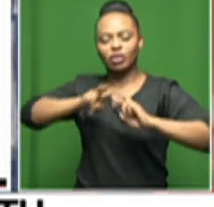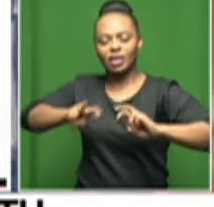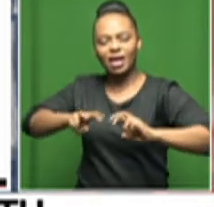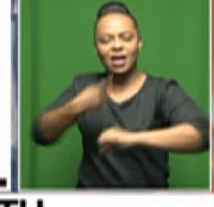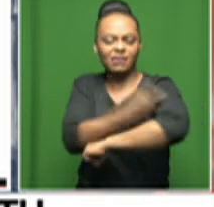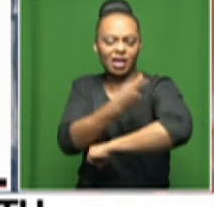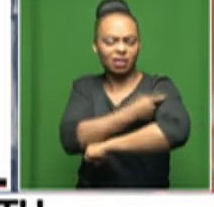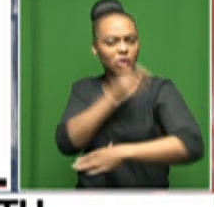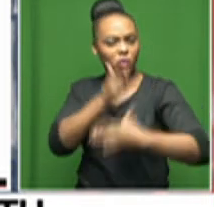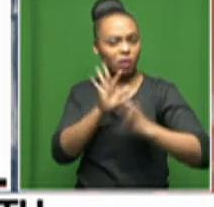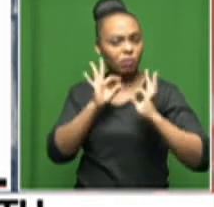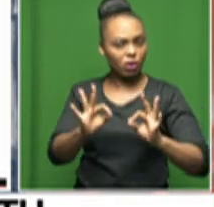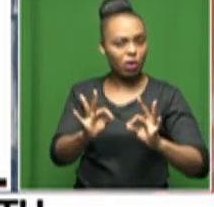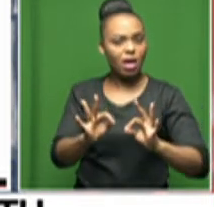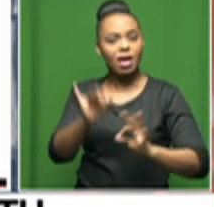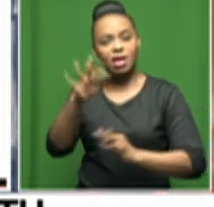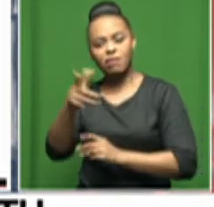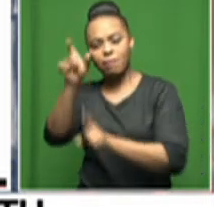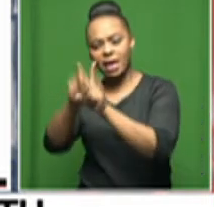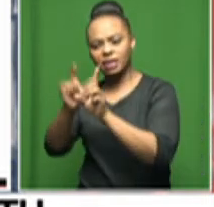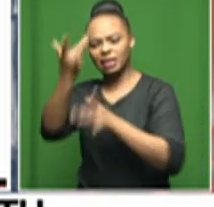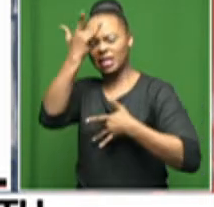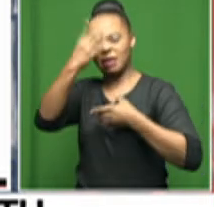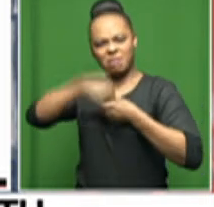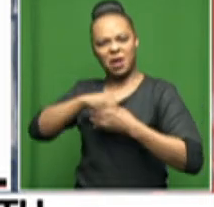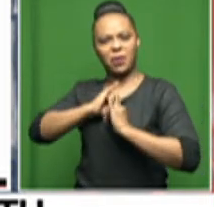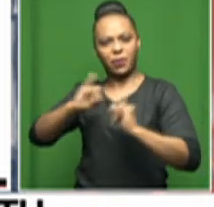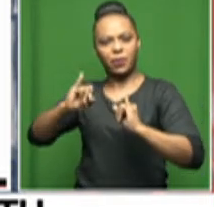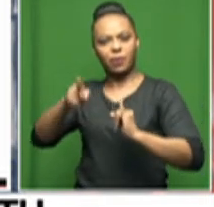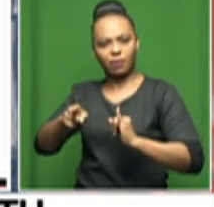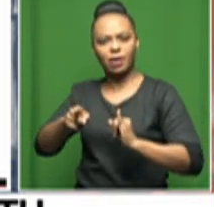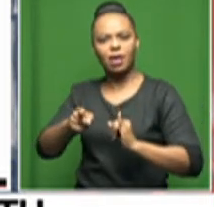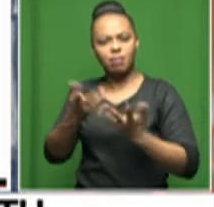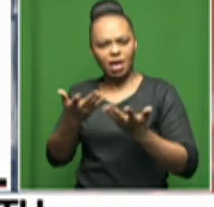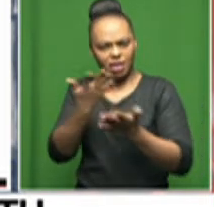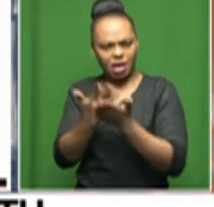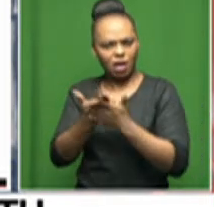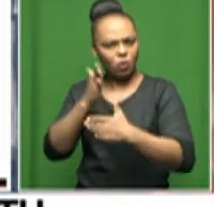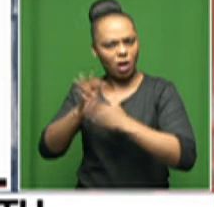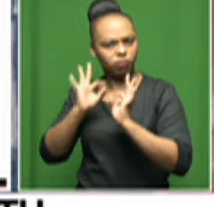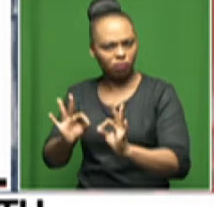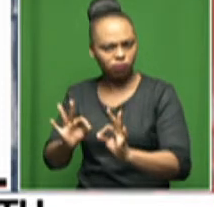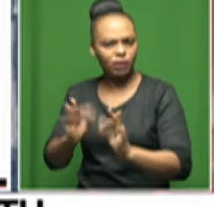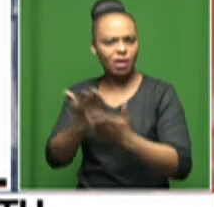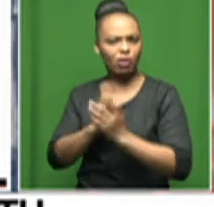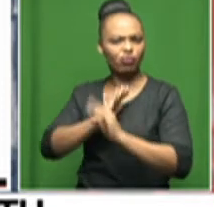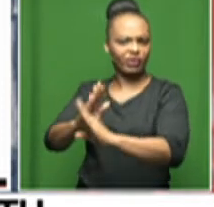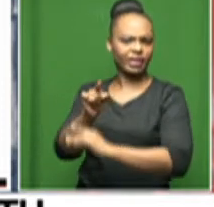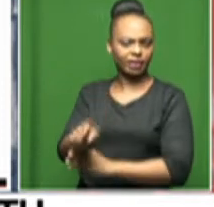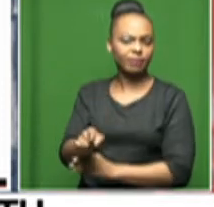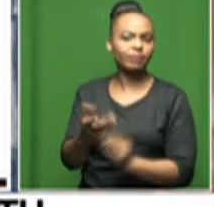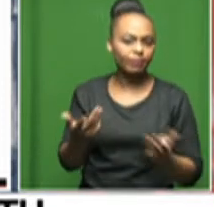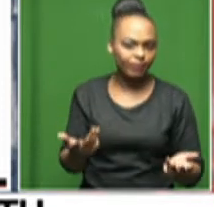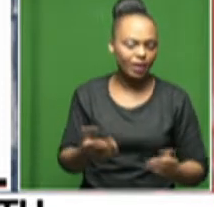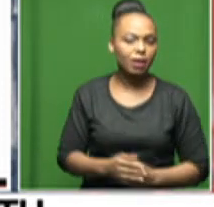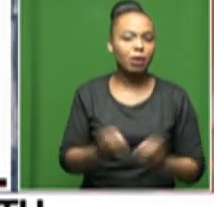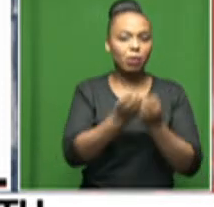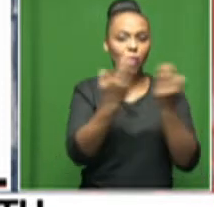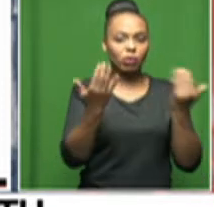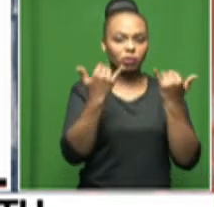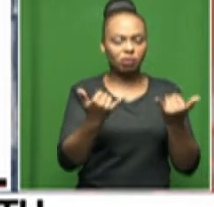with comorbidities. Overall, we had about 41% of people who had comorbidities. The most were